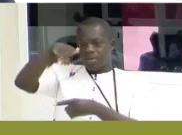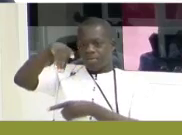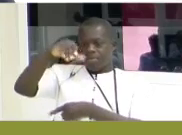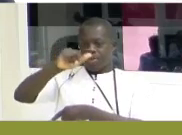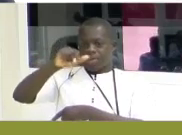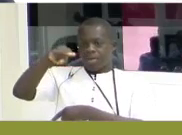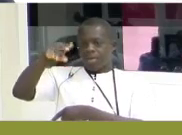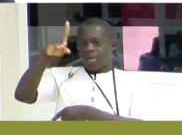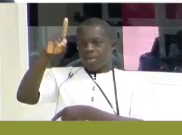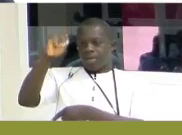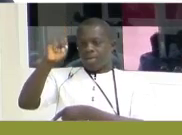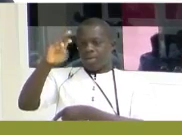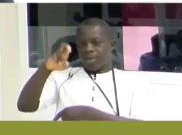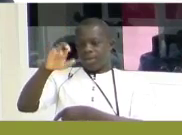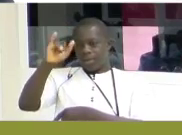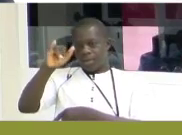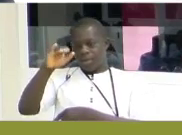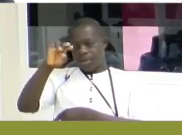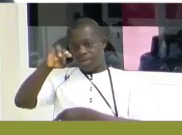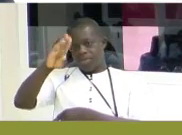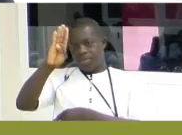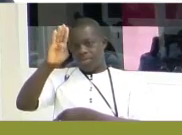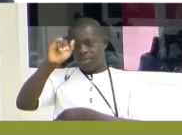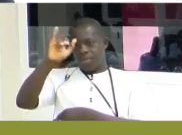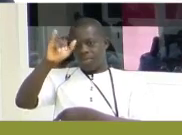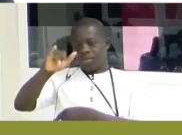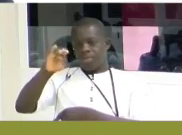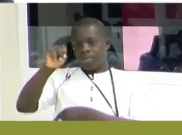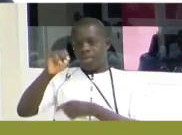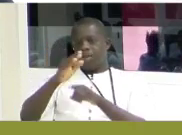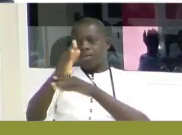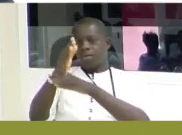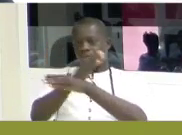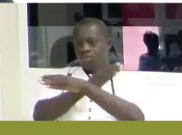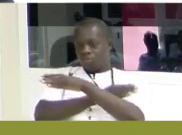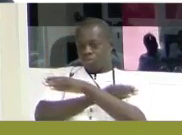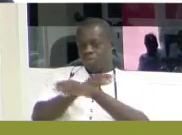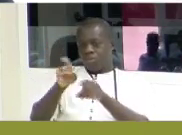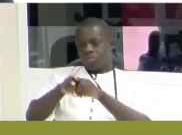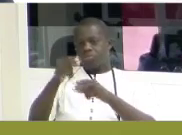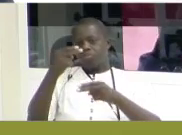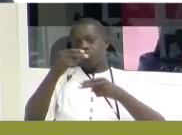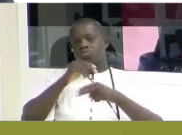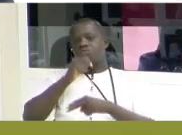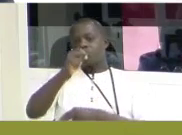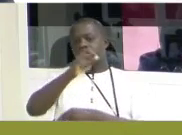Pandirimbai, before becoming a journalist, was one time a staff of RVTH.